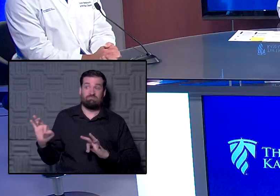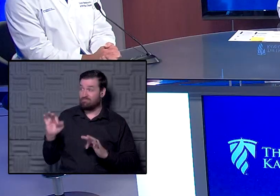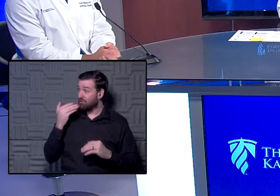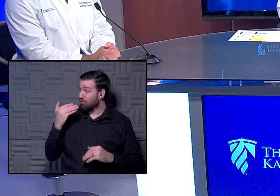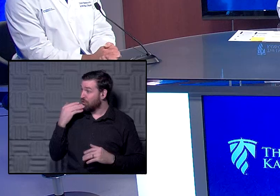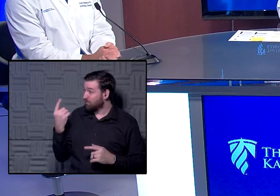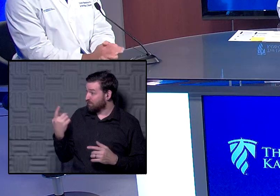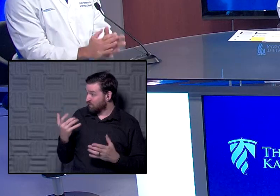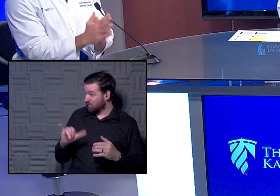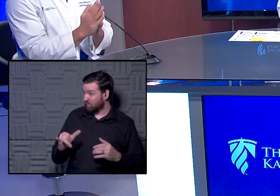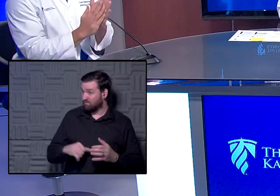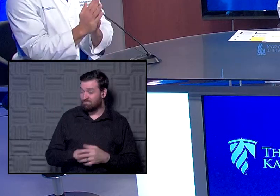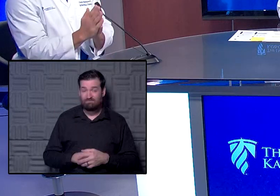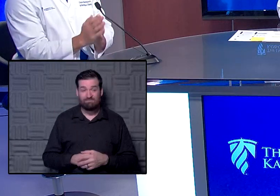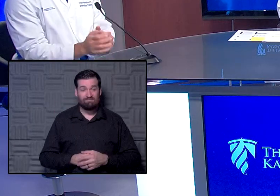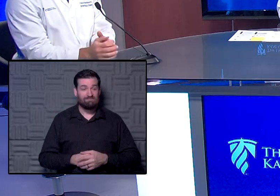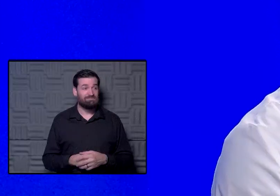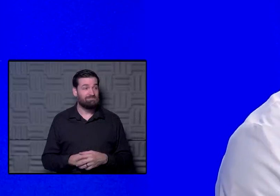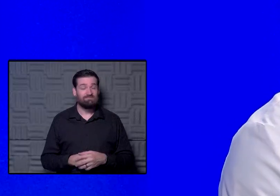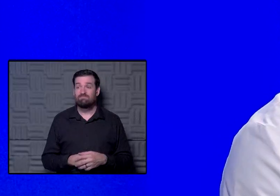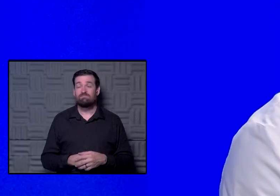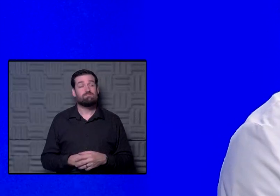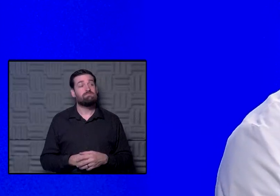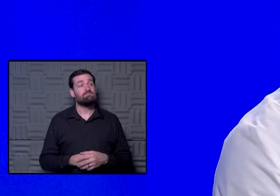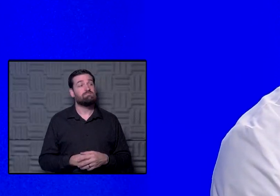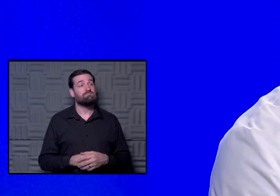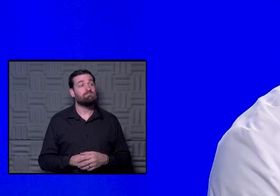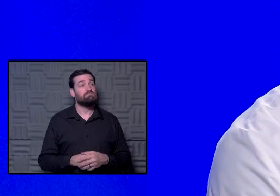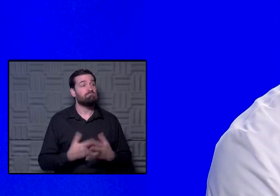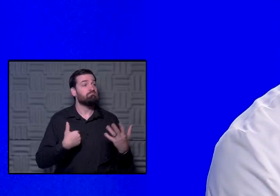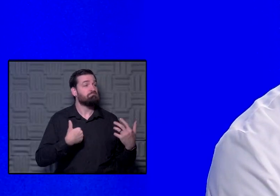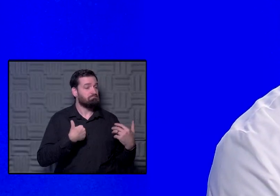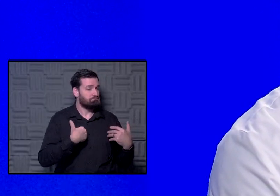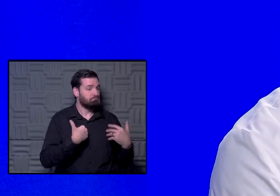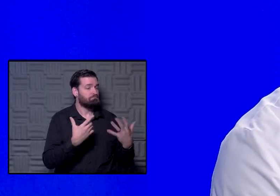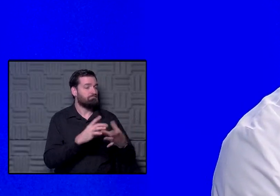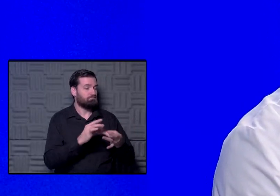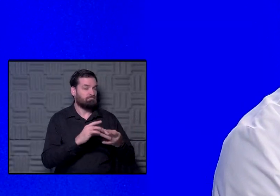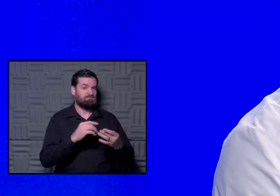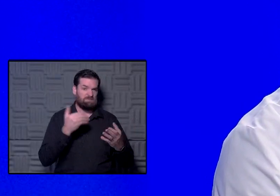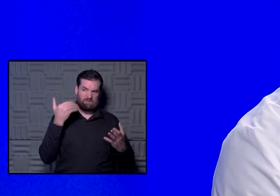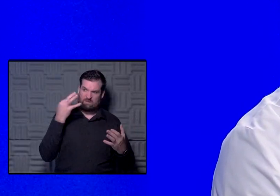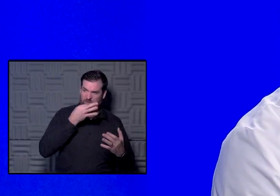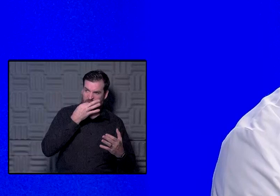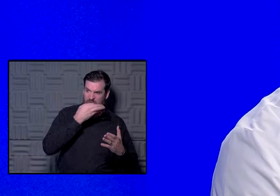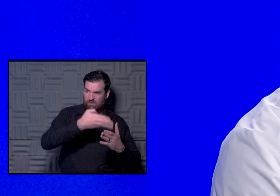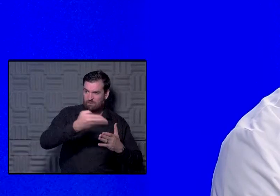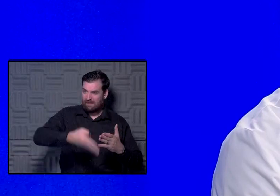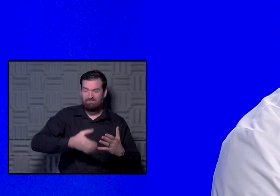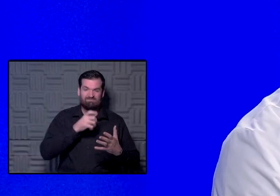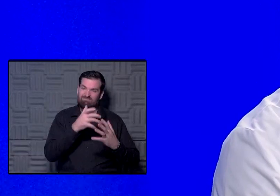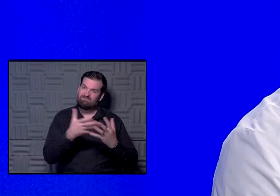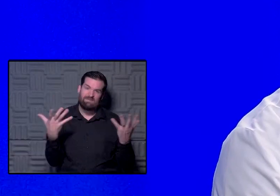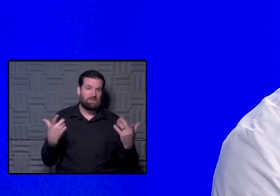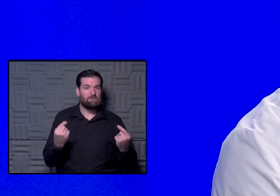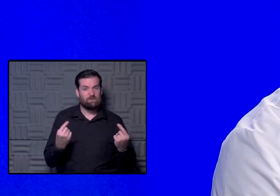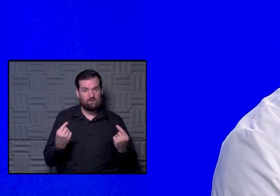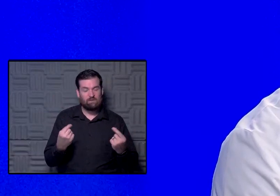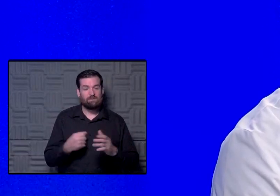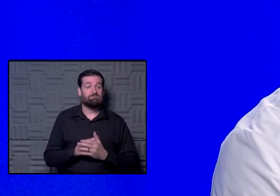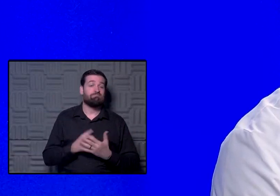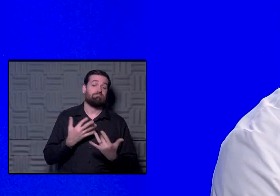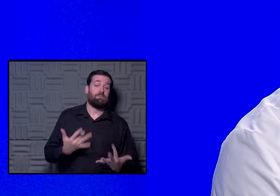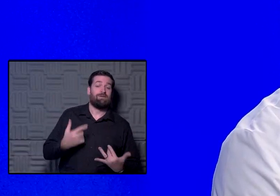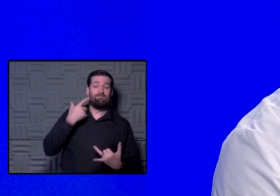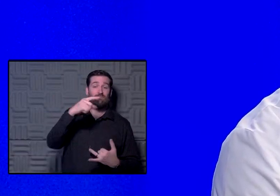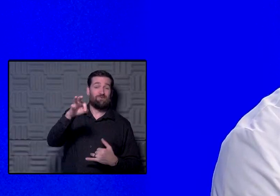one, too. Good tip. I would say, we are heading into the weekend. There's probably not much to do waiting